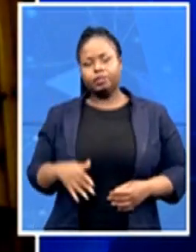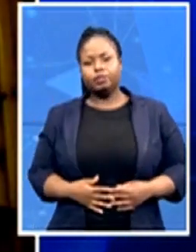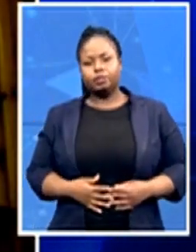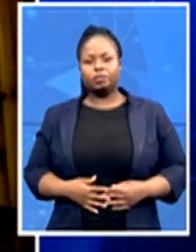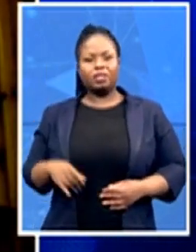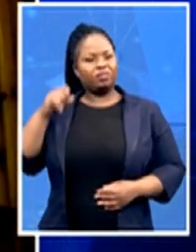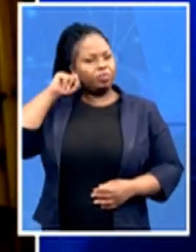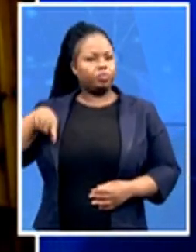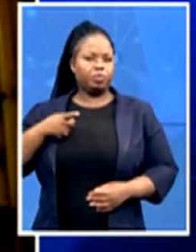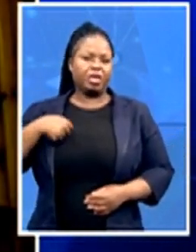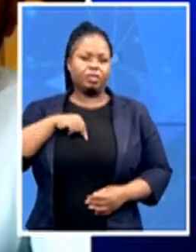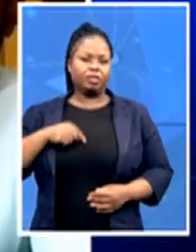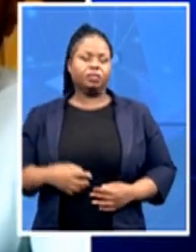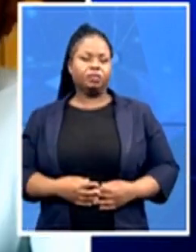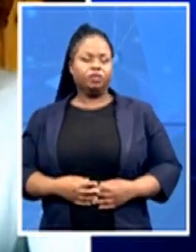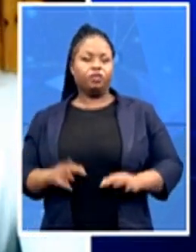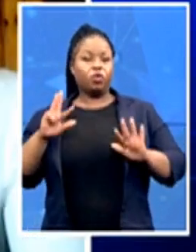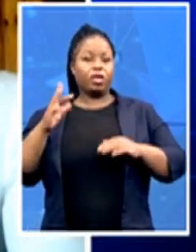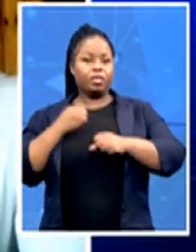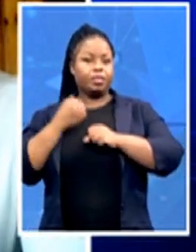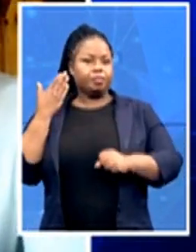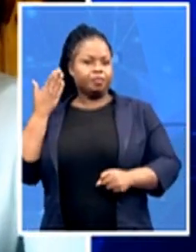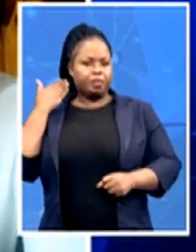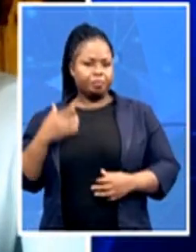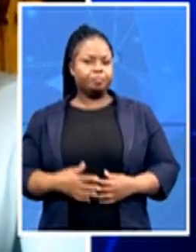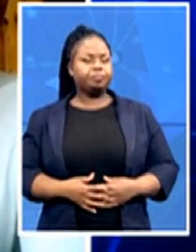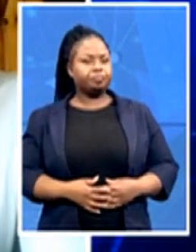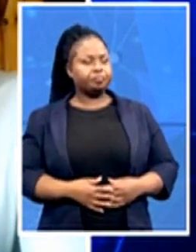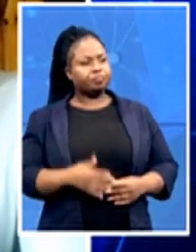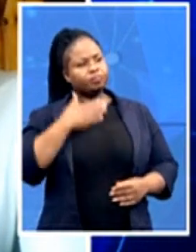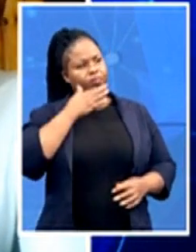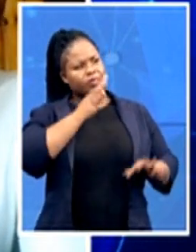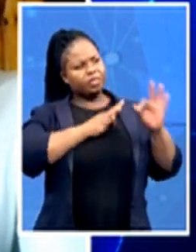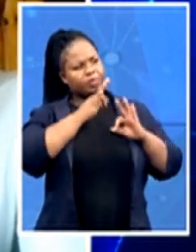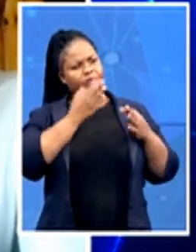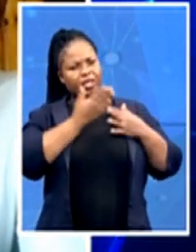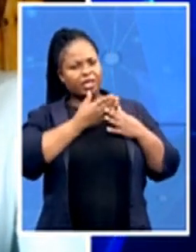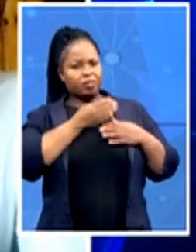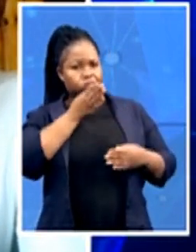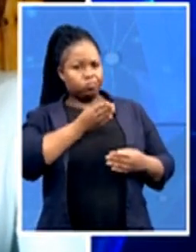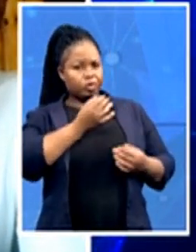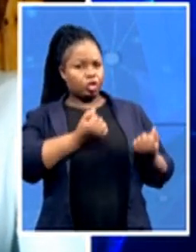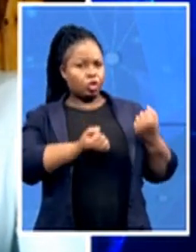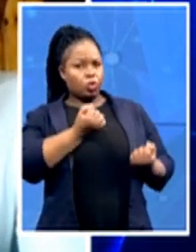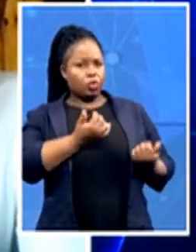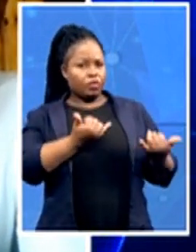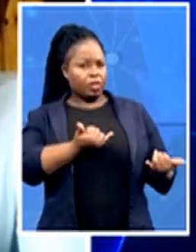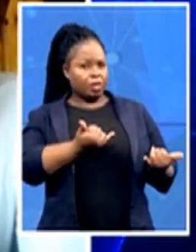9 years. Yeah. Just give us an outline of the cases that are in the courts. Can you tell us, give us the